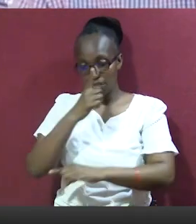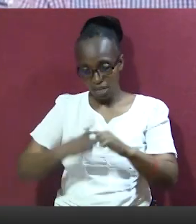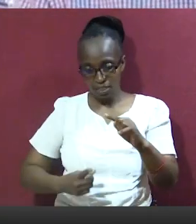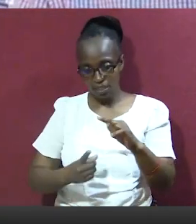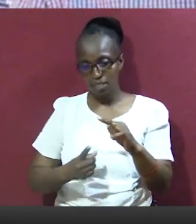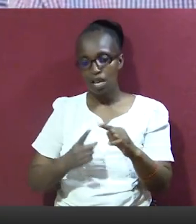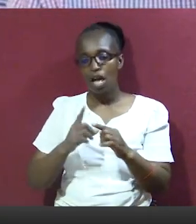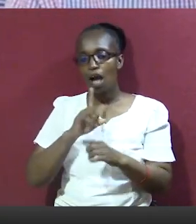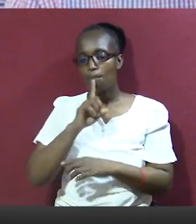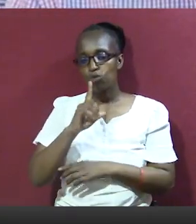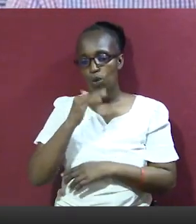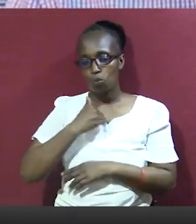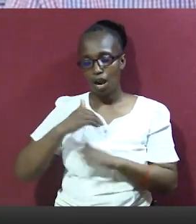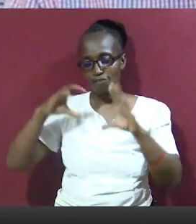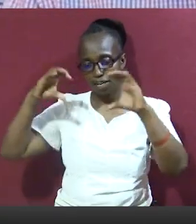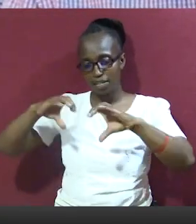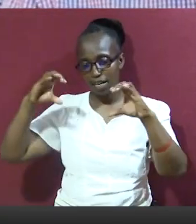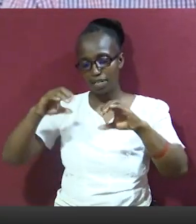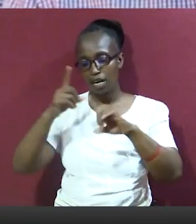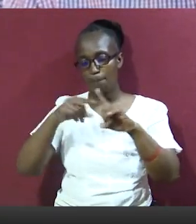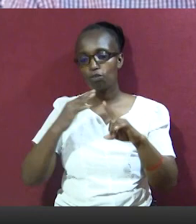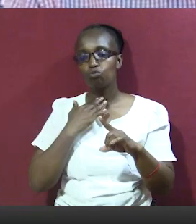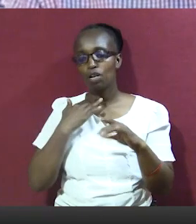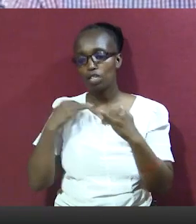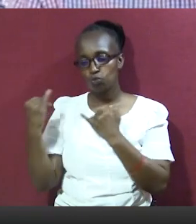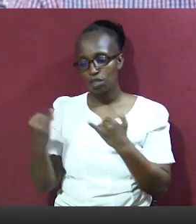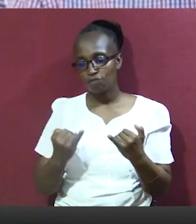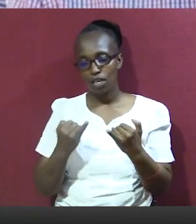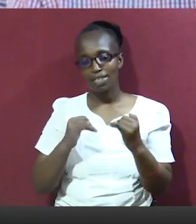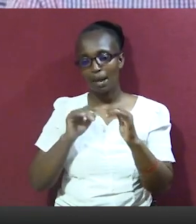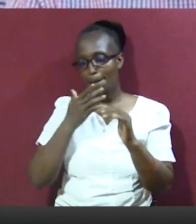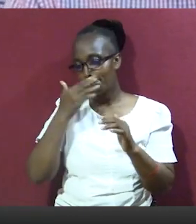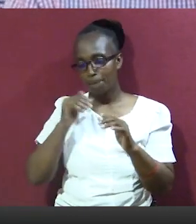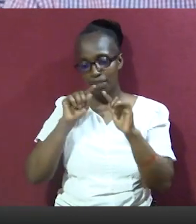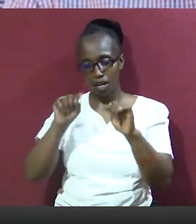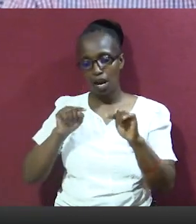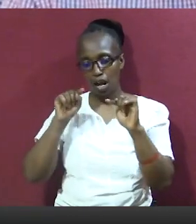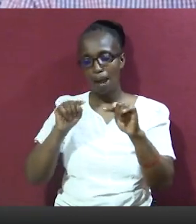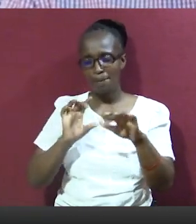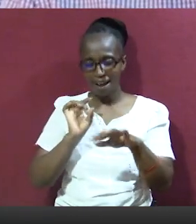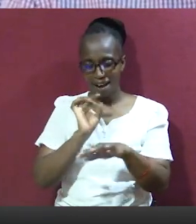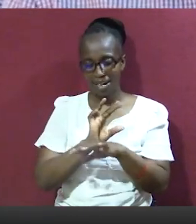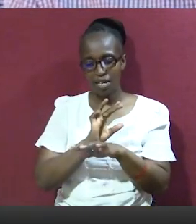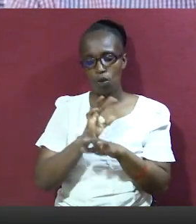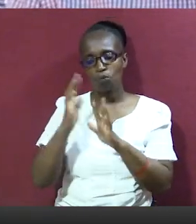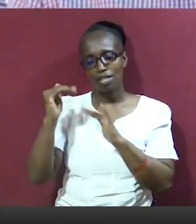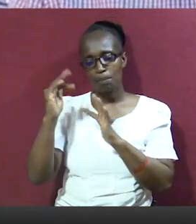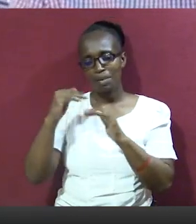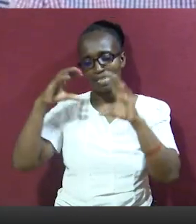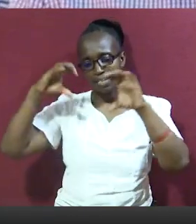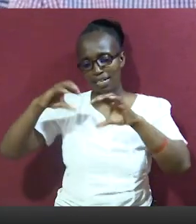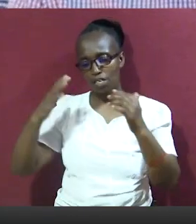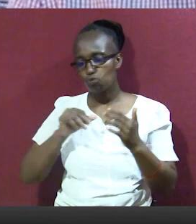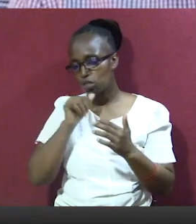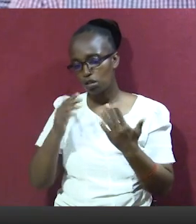I know we have rains. I'm sure that I want to invite you, come early enough. I hope it will not be raining from 8 in the morning, but you come early